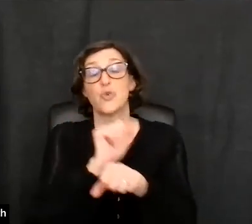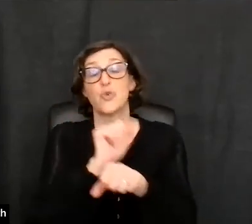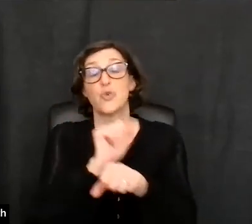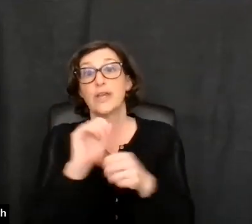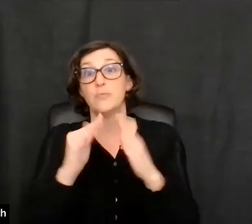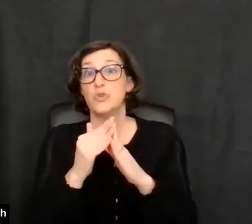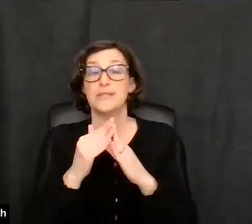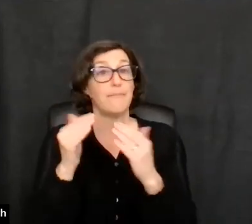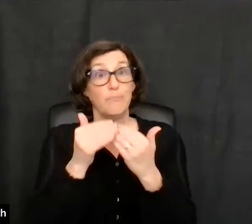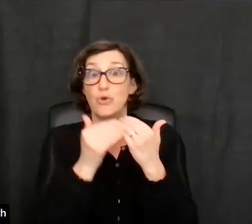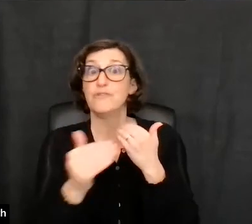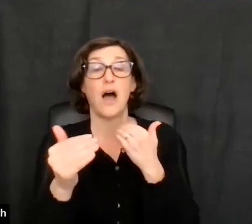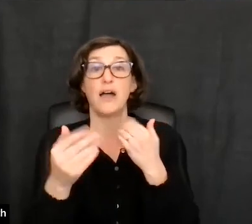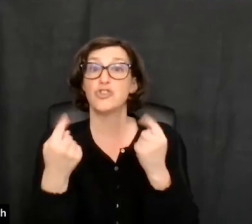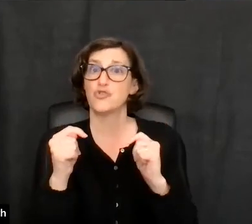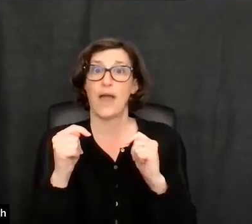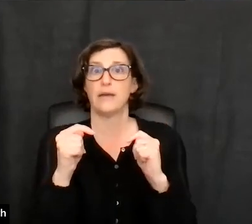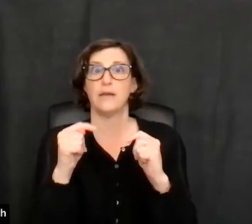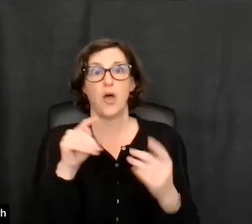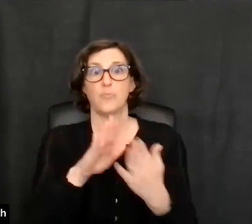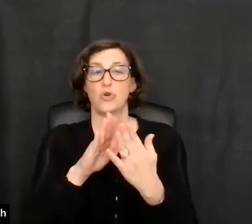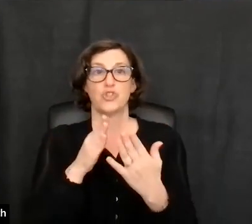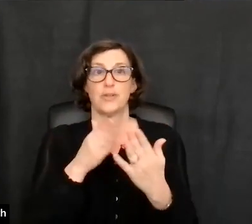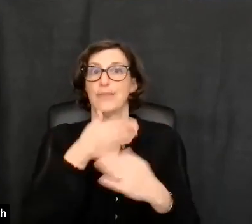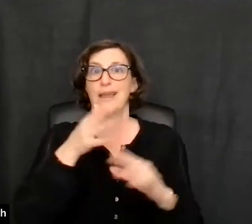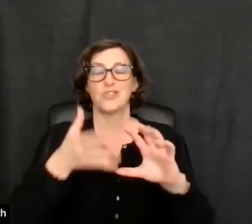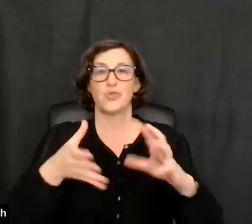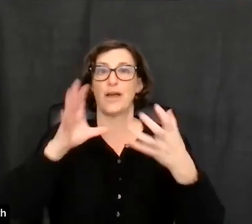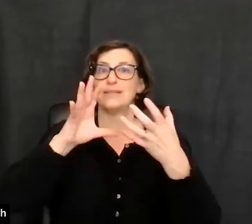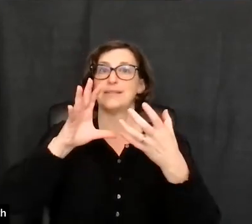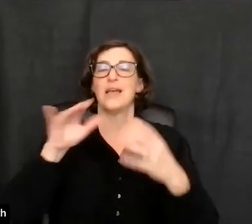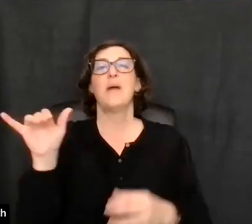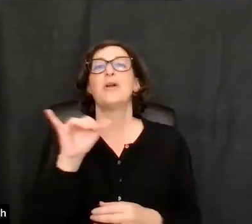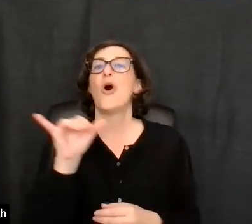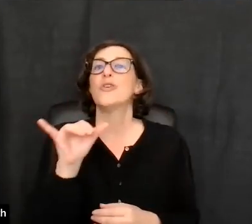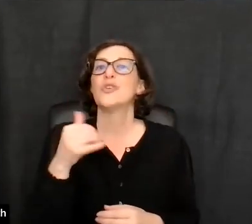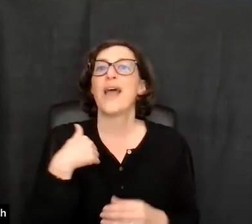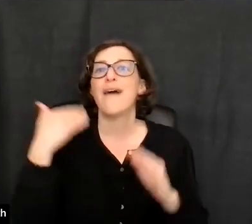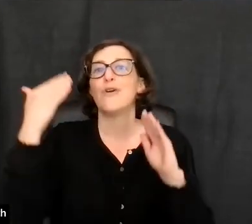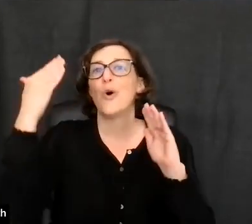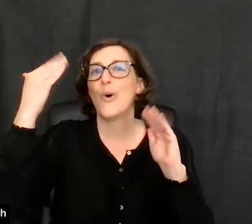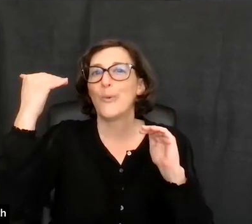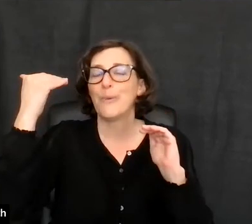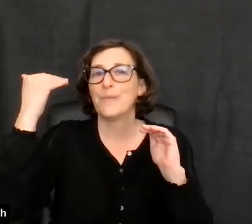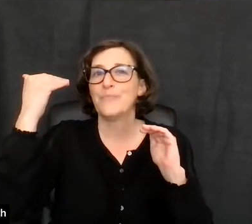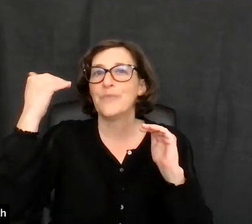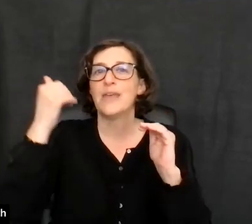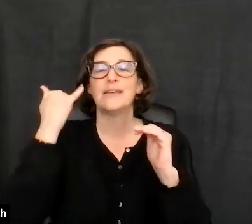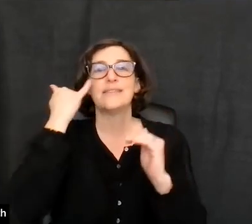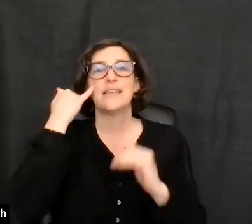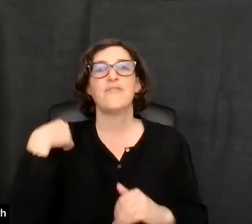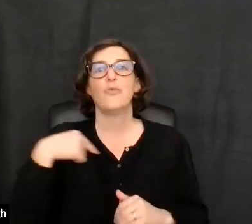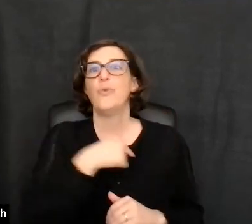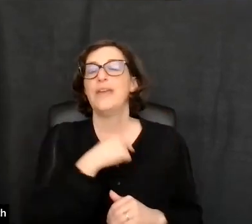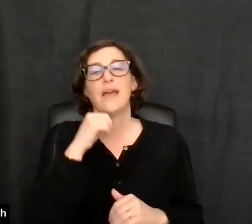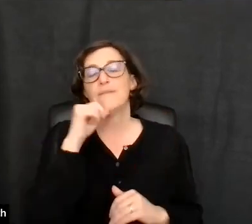right? And I would say that there's like a note of hope too, because like, you know, without us having been